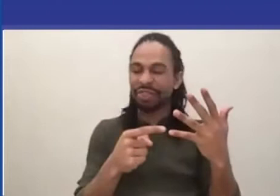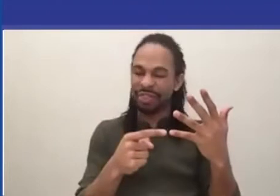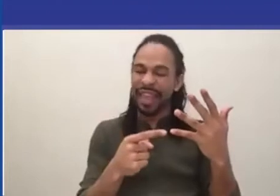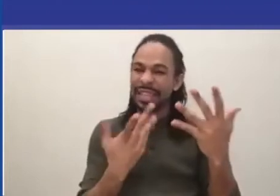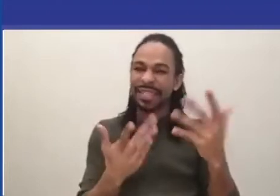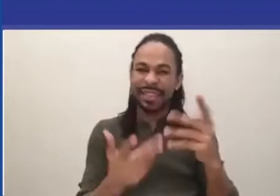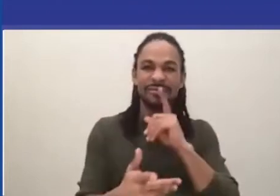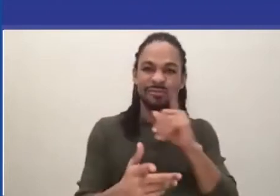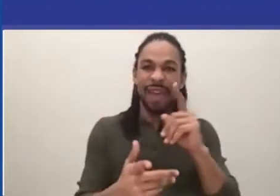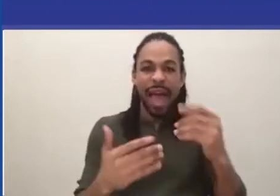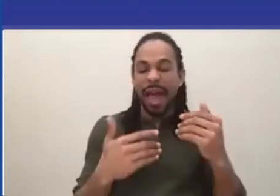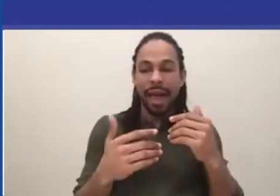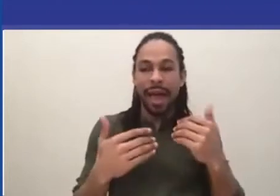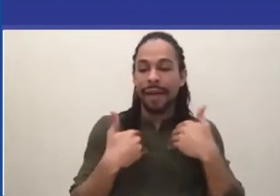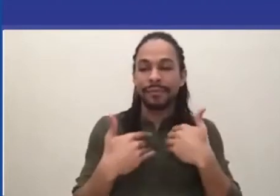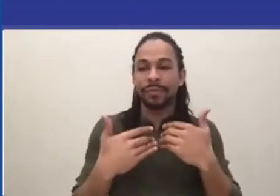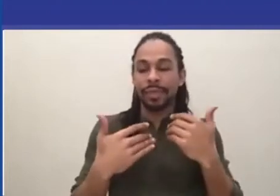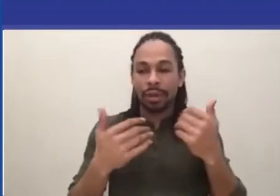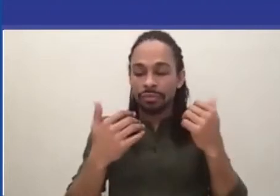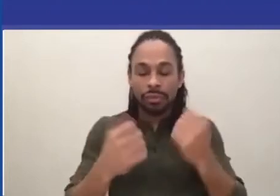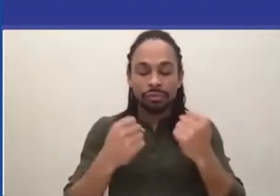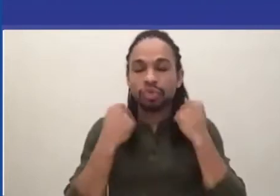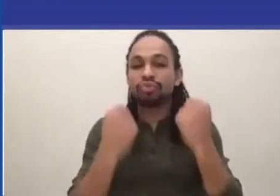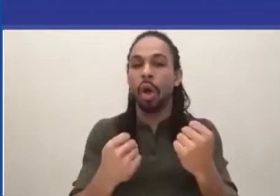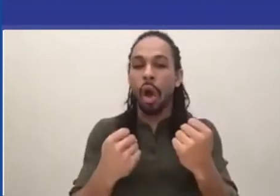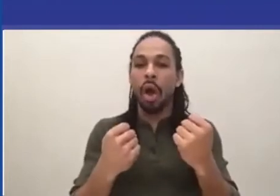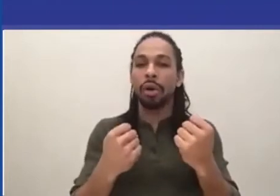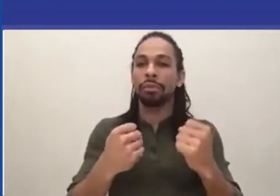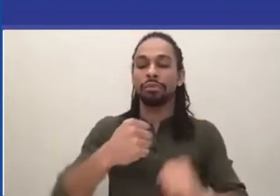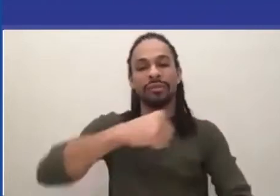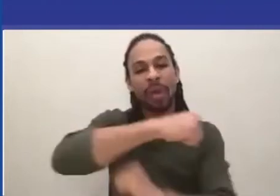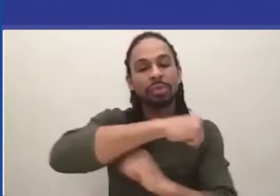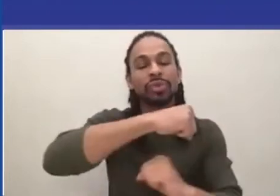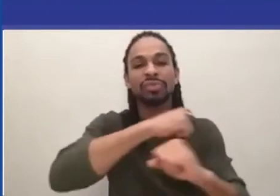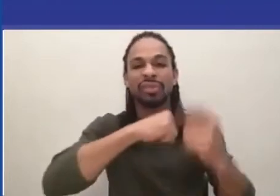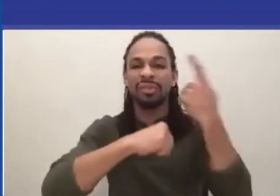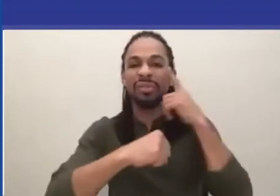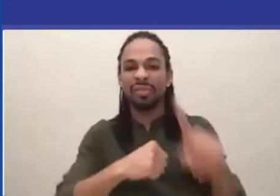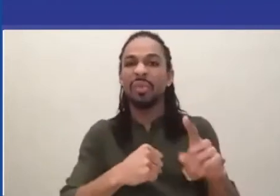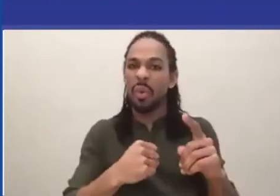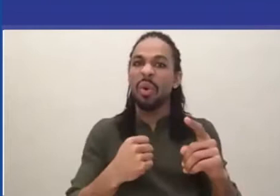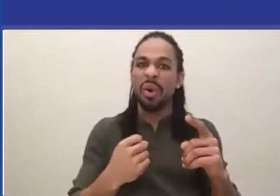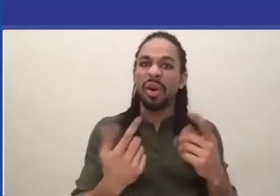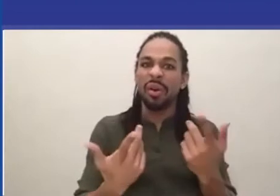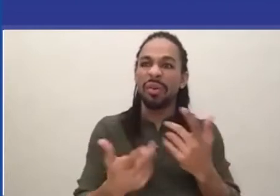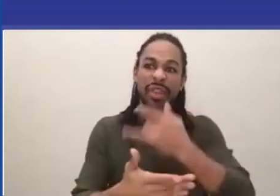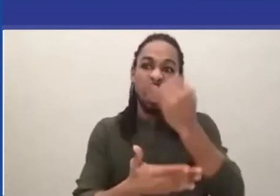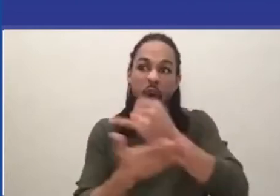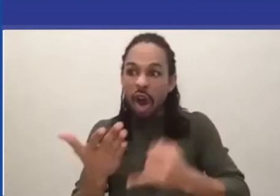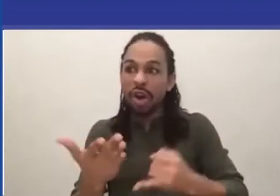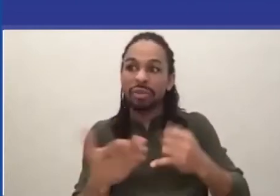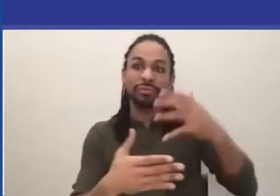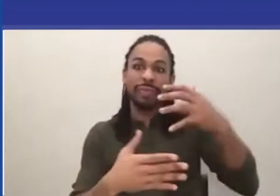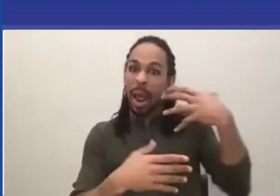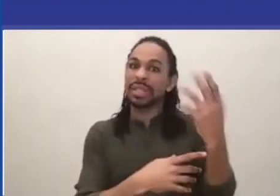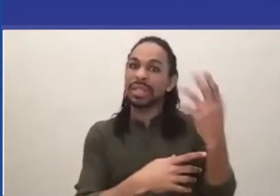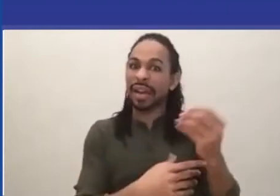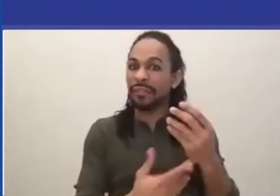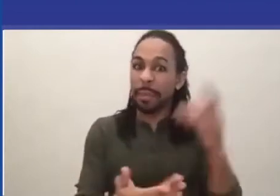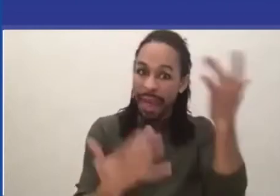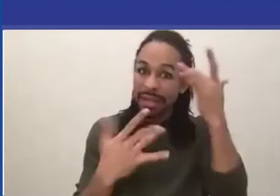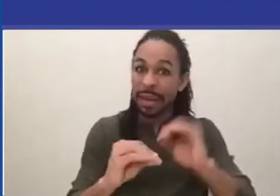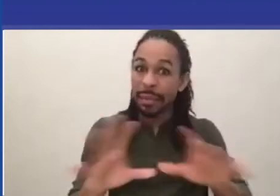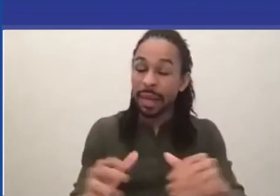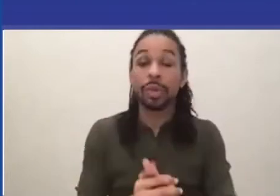greater relationship to the art form on the other side of the pandemic. That's wonderful. Nicole, how would you answer that question?